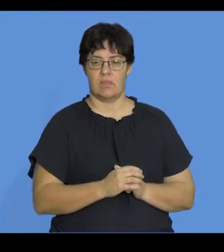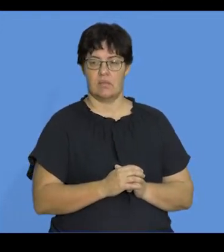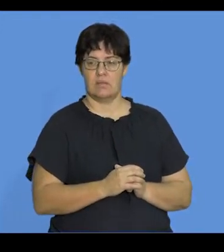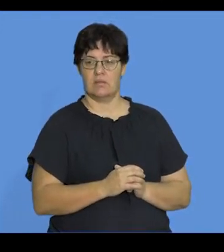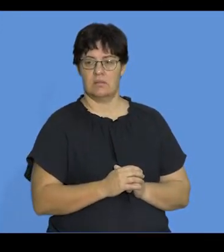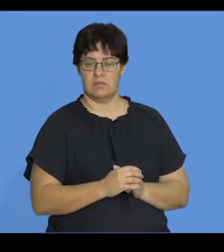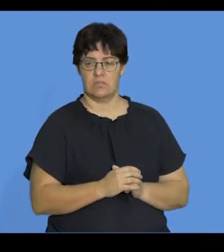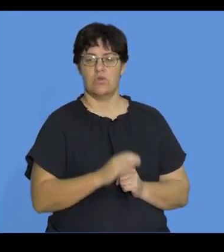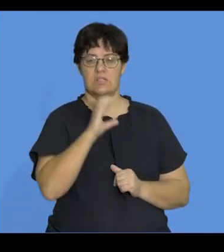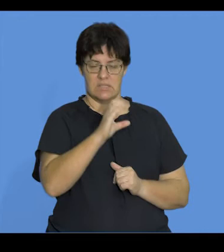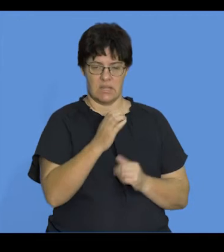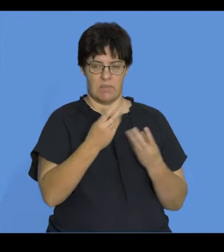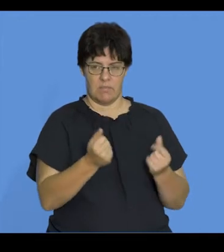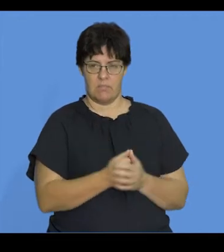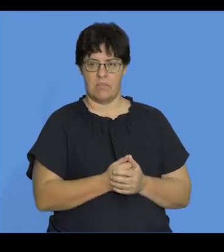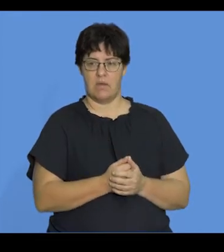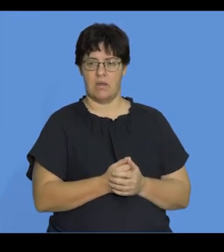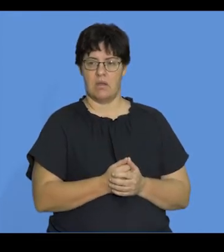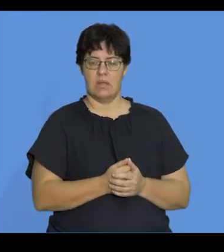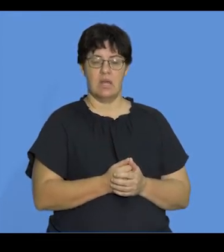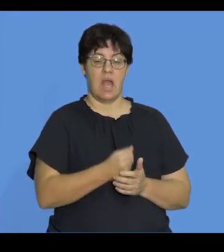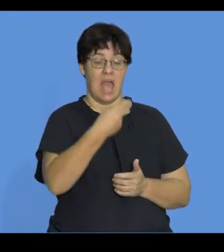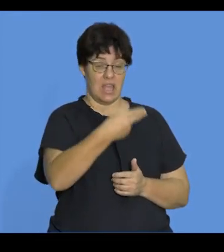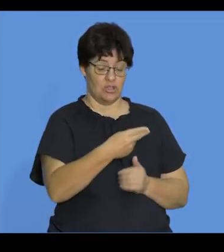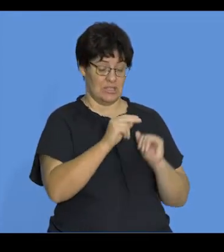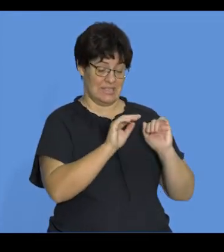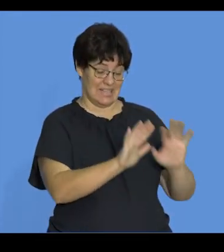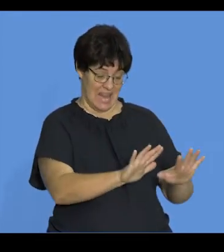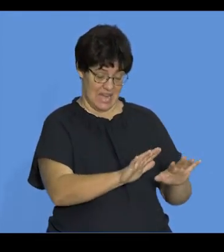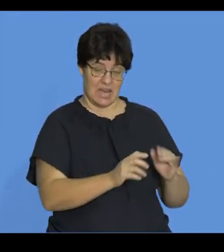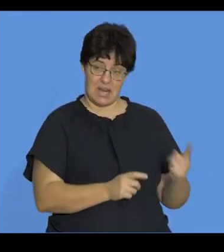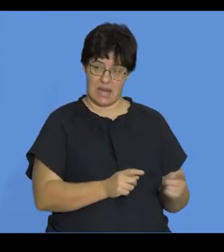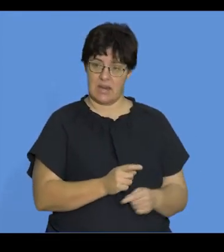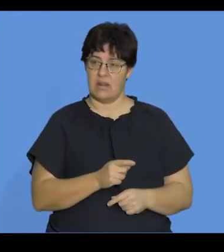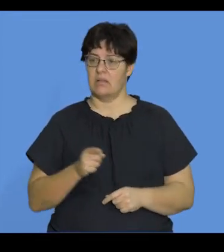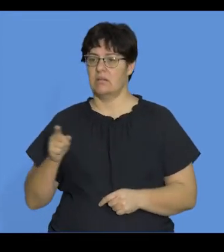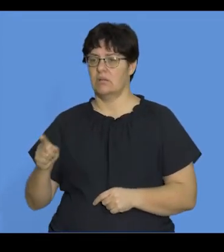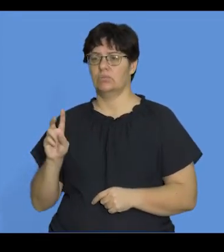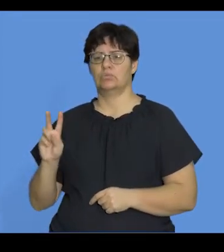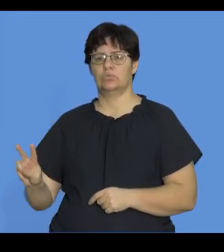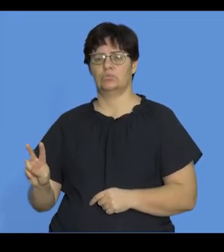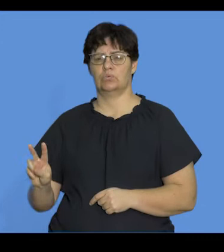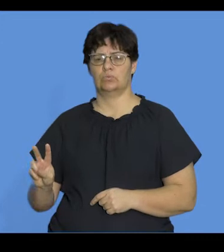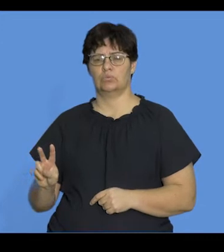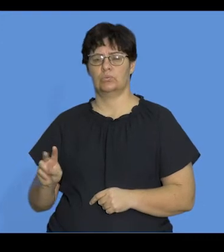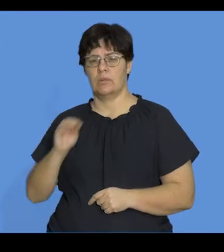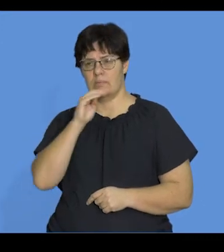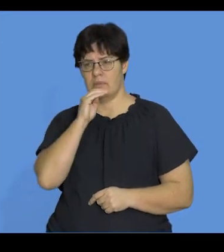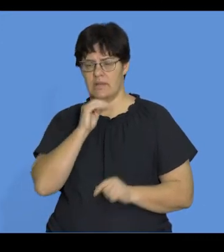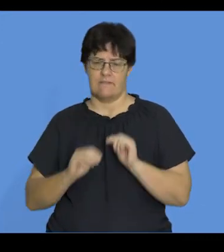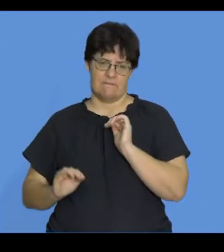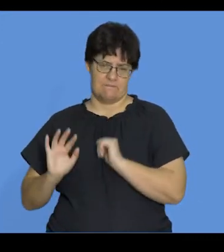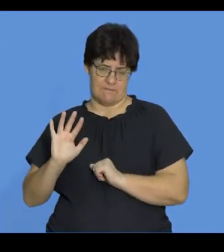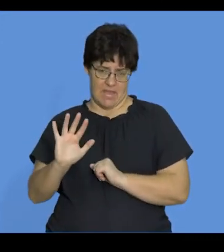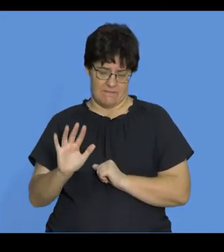carbon is sorted. What about hydrogen? We've got 10 of hydrogen on the left and then 2. It means we'll need maybe a